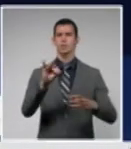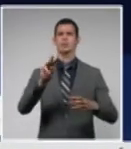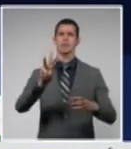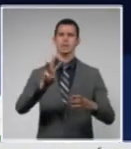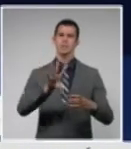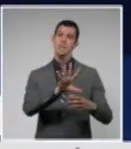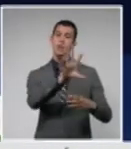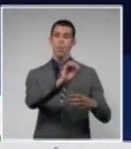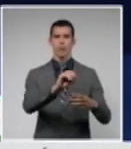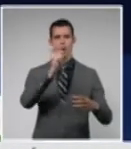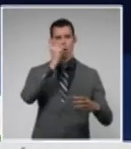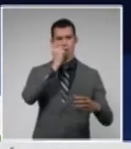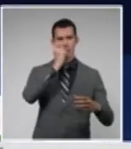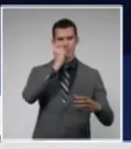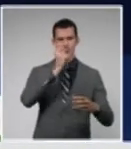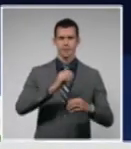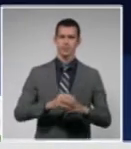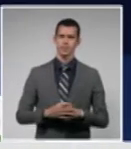15 days.